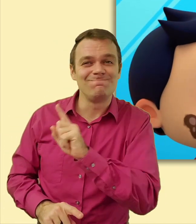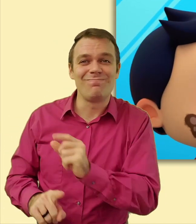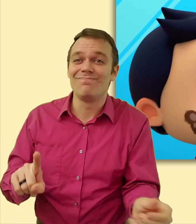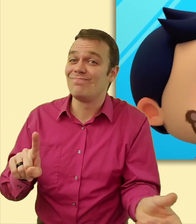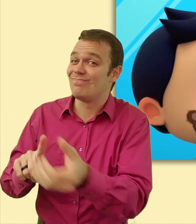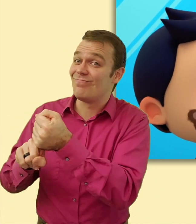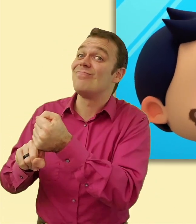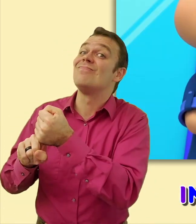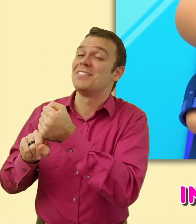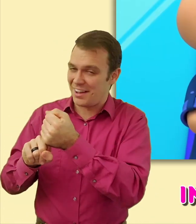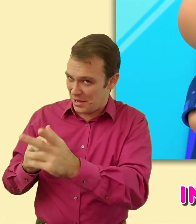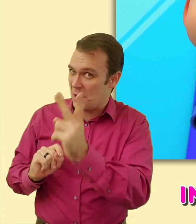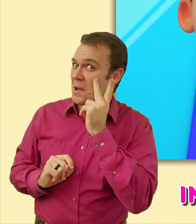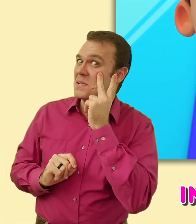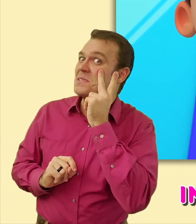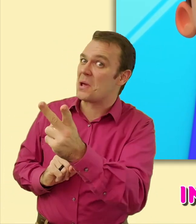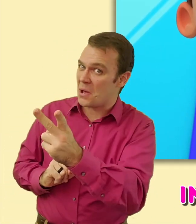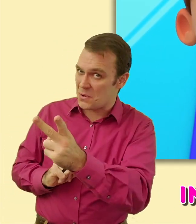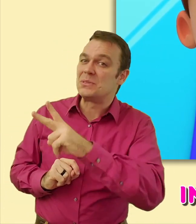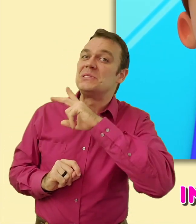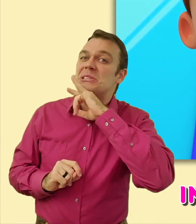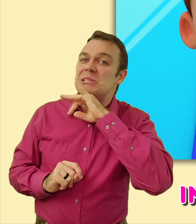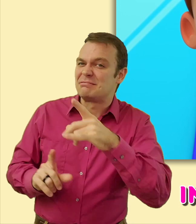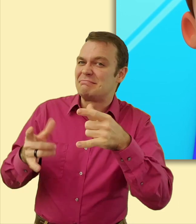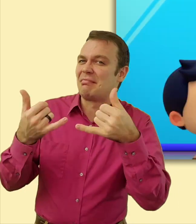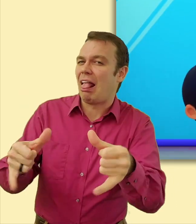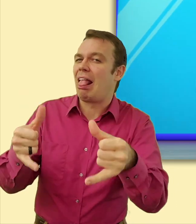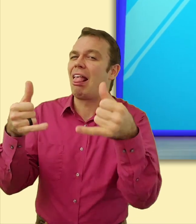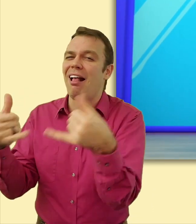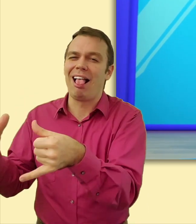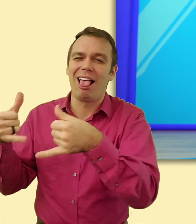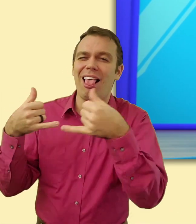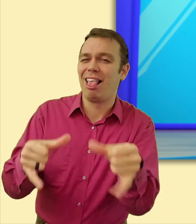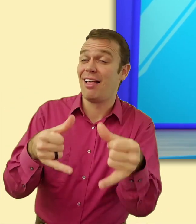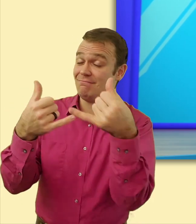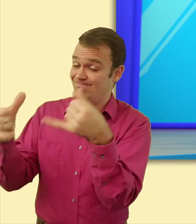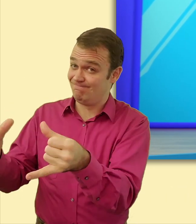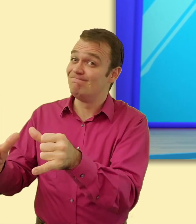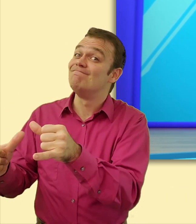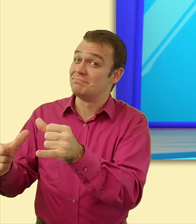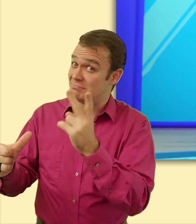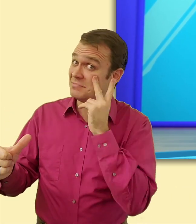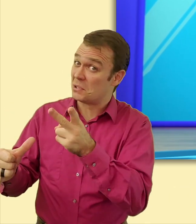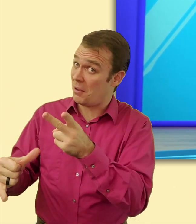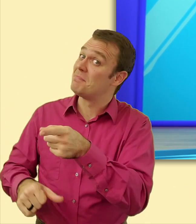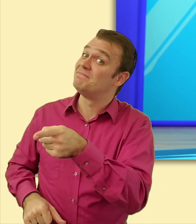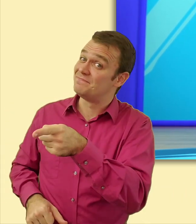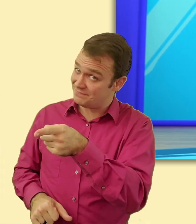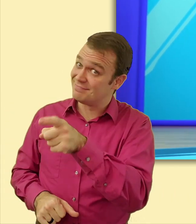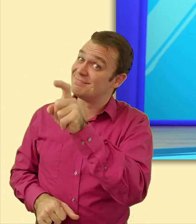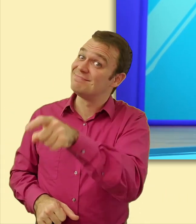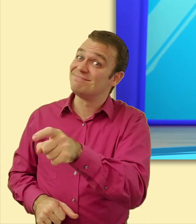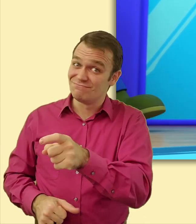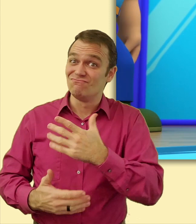We caught you. In the backyard we saw you making little mud pies, so you might